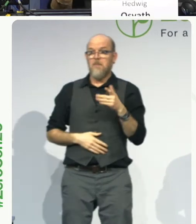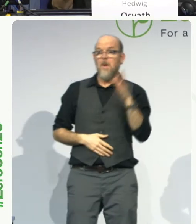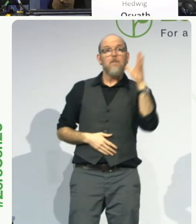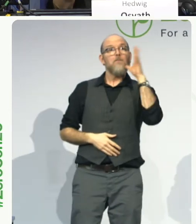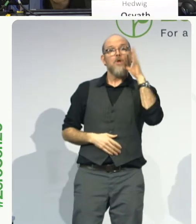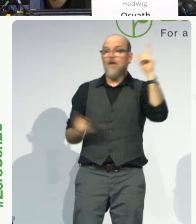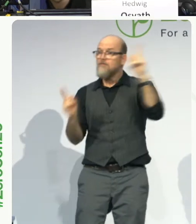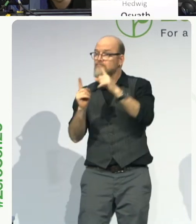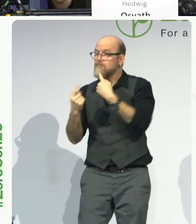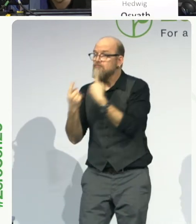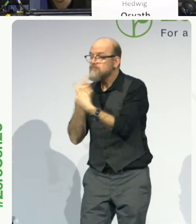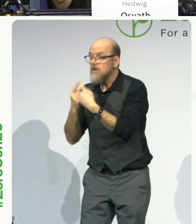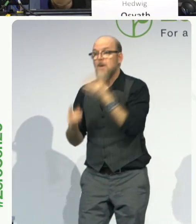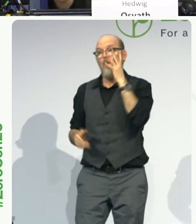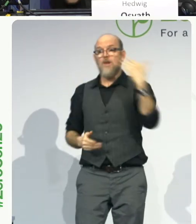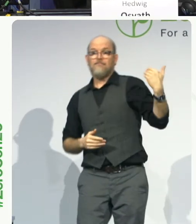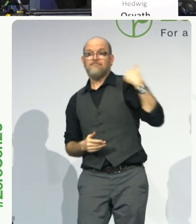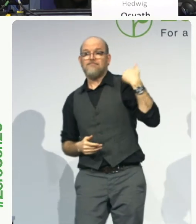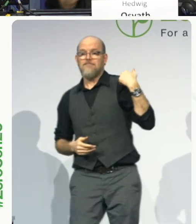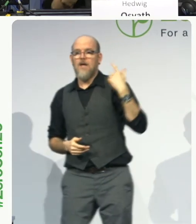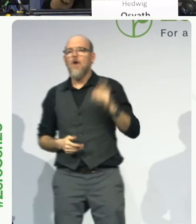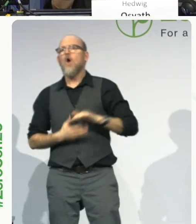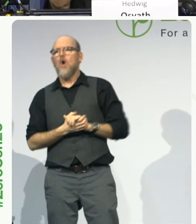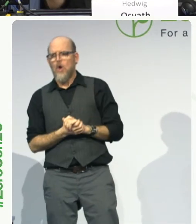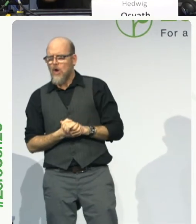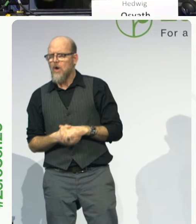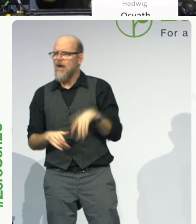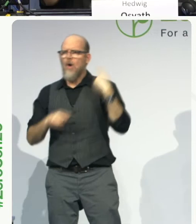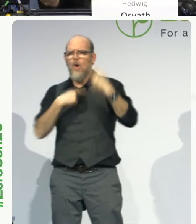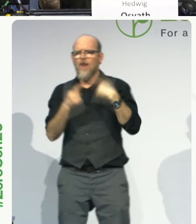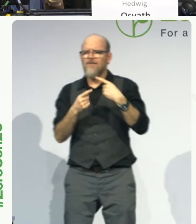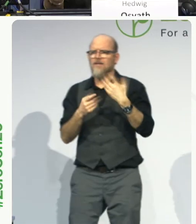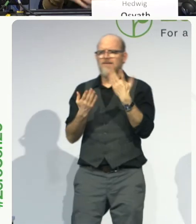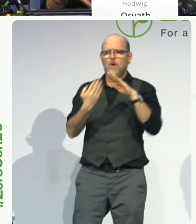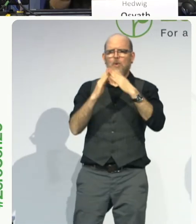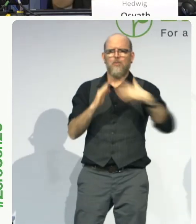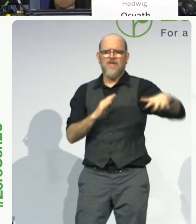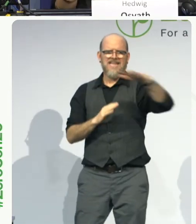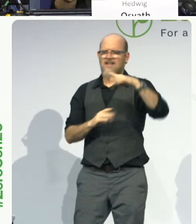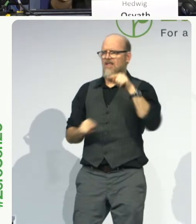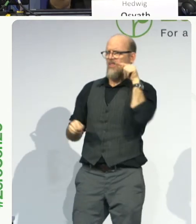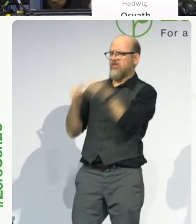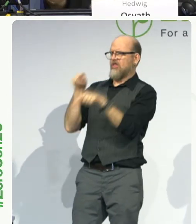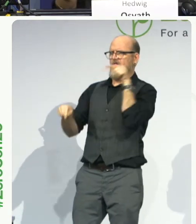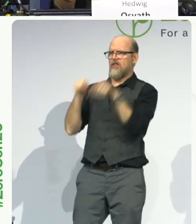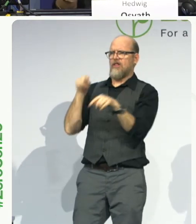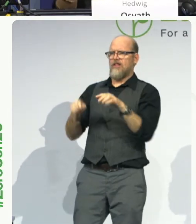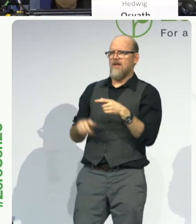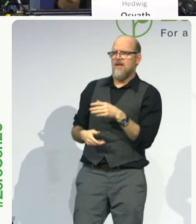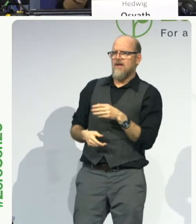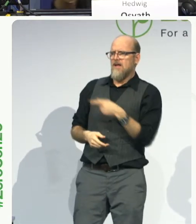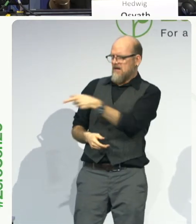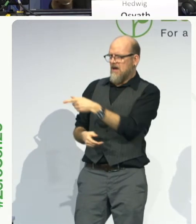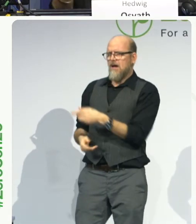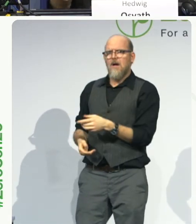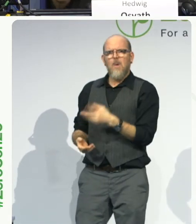society recently, or many times, criticized her for still bringing her to school. They ask her, well, she can already